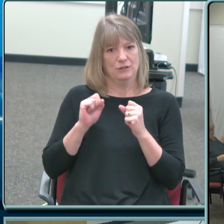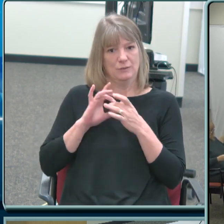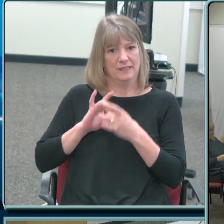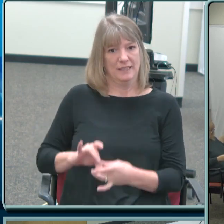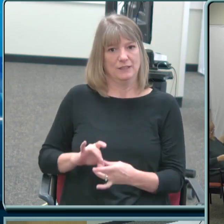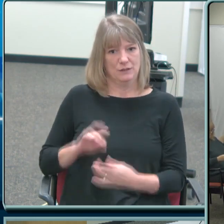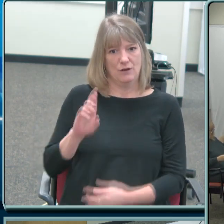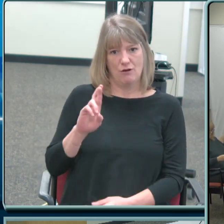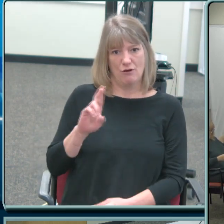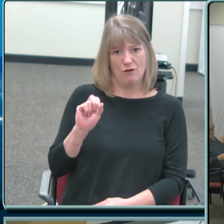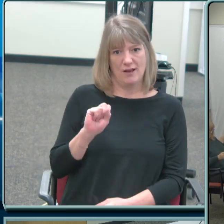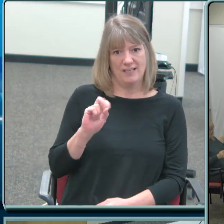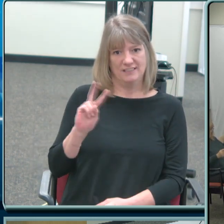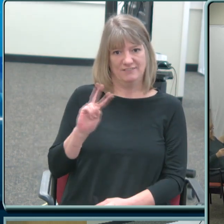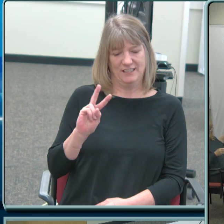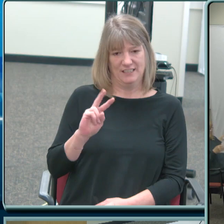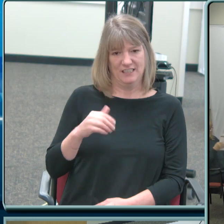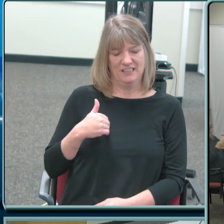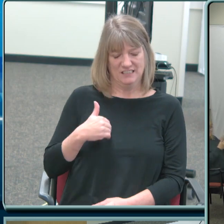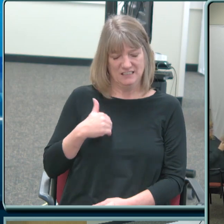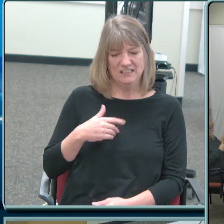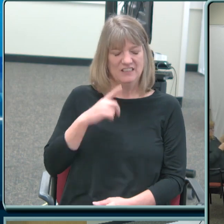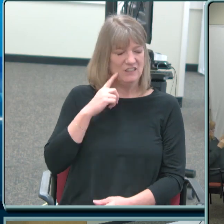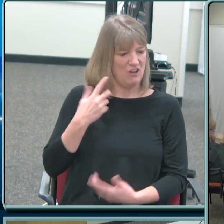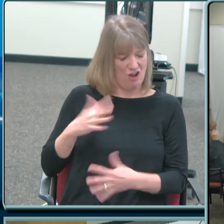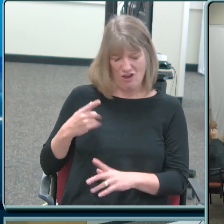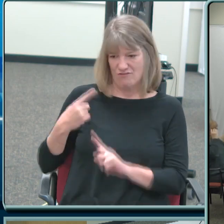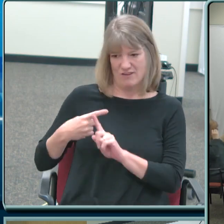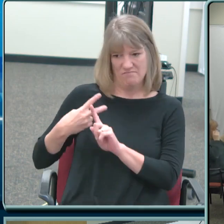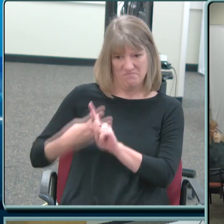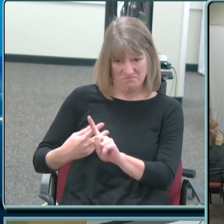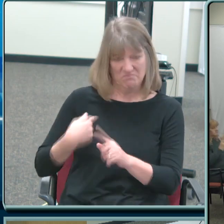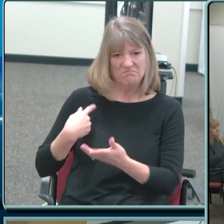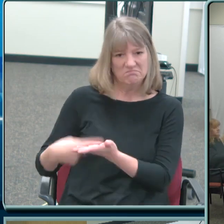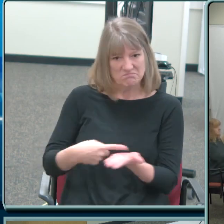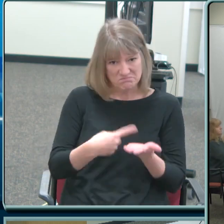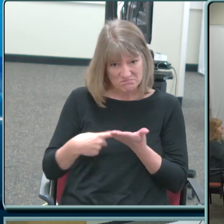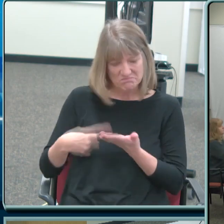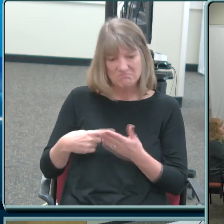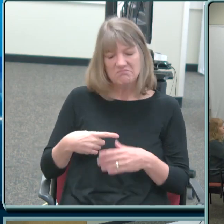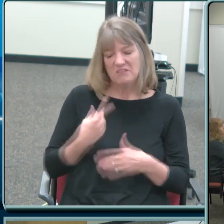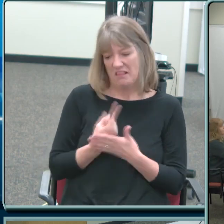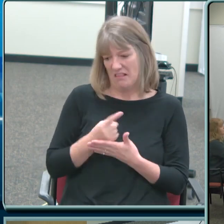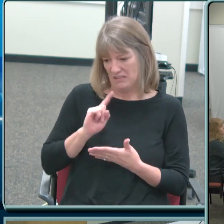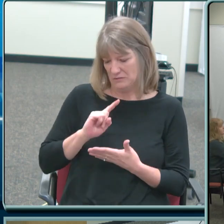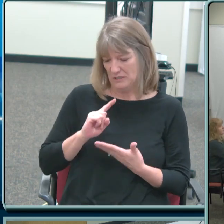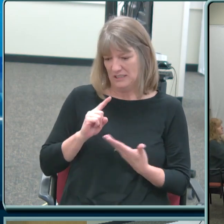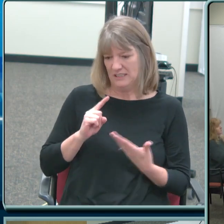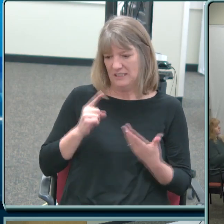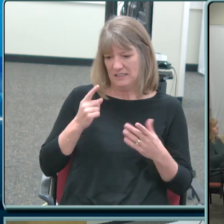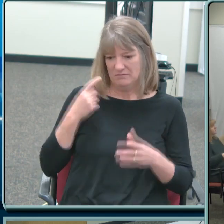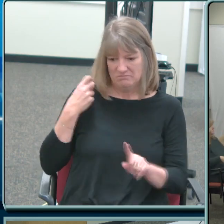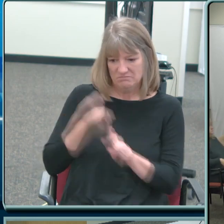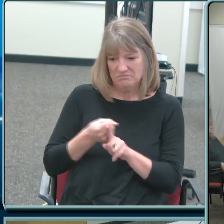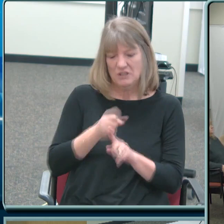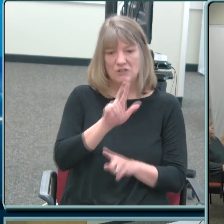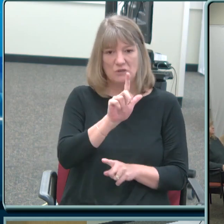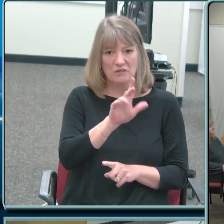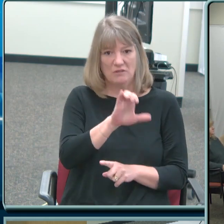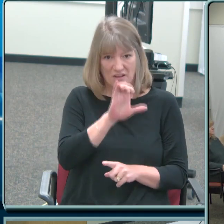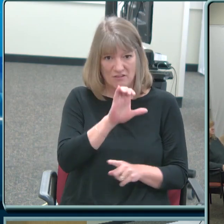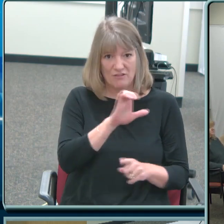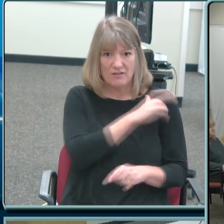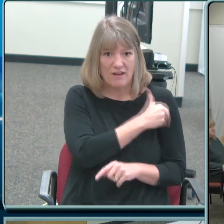about RSV. We've been talking about this for a couple of meetings now. Through last week, we've had over 2,300